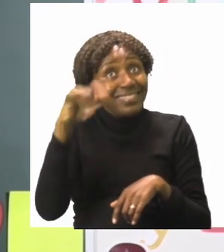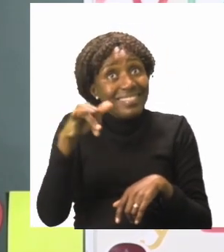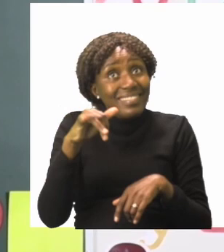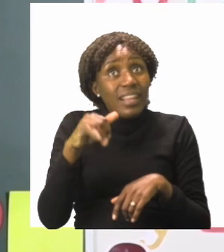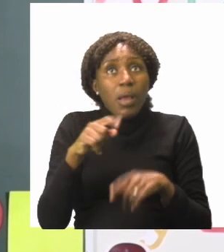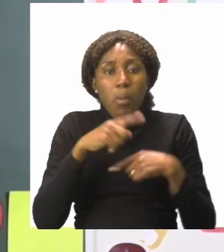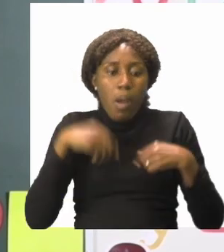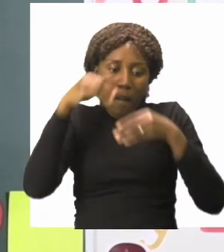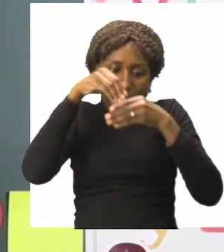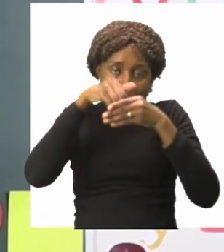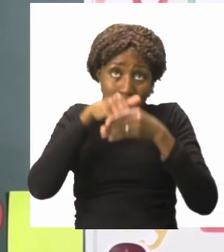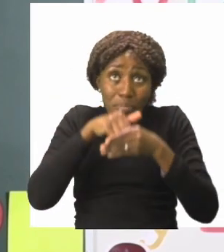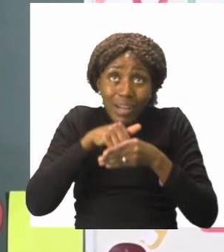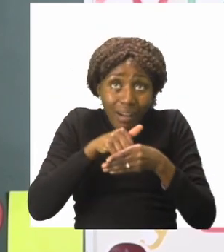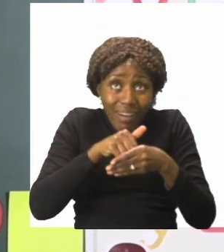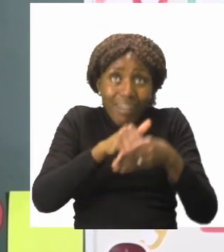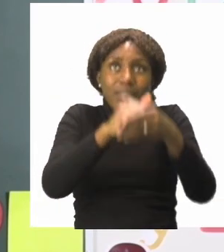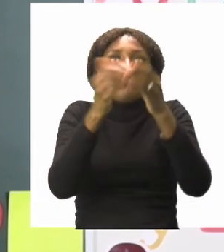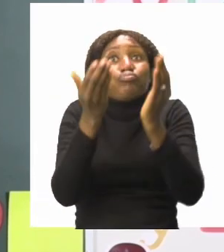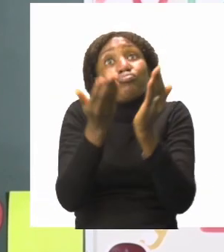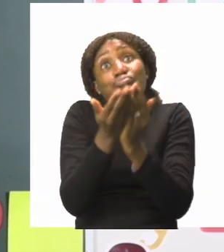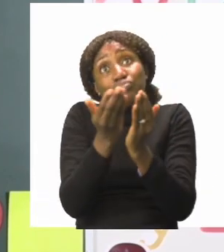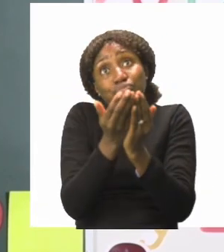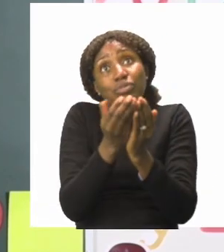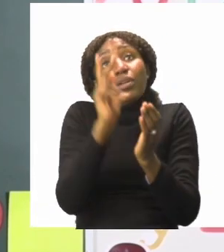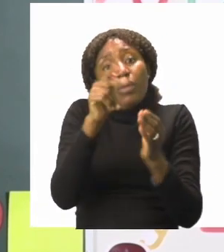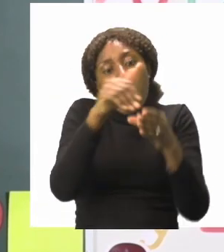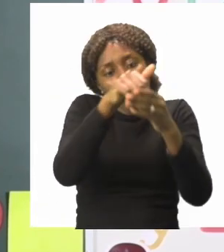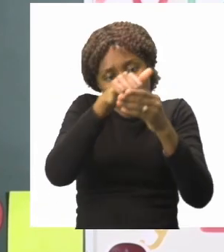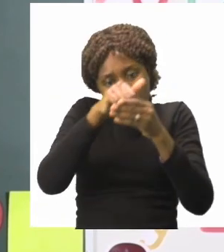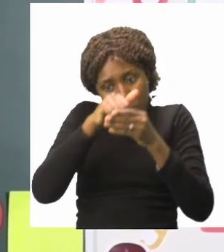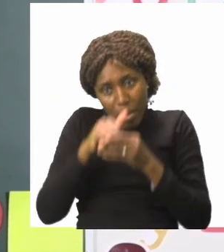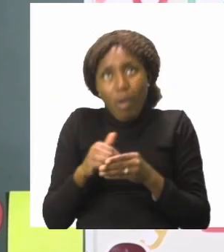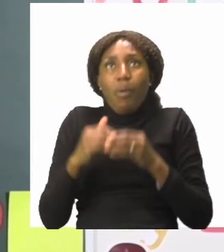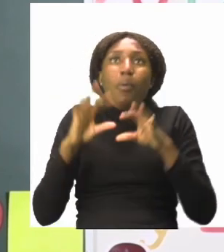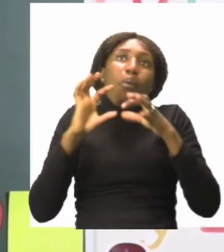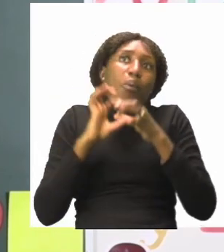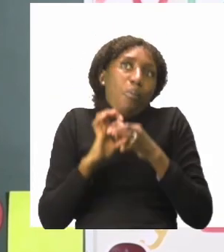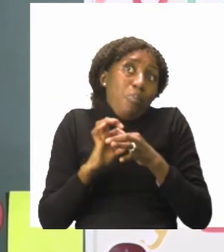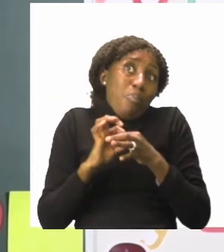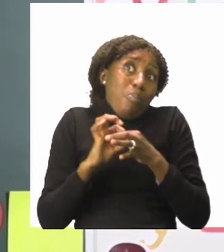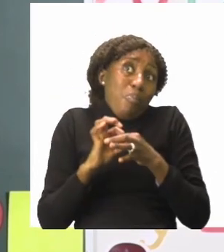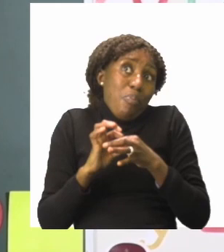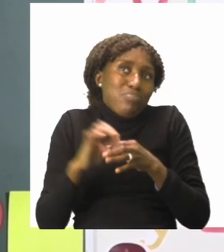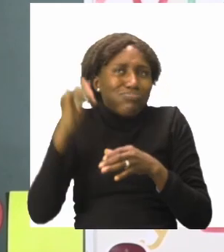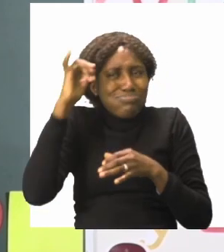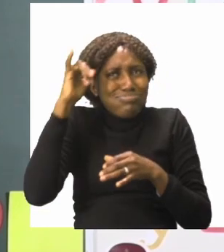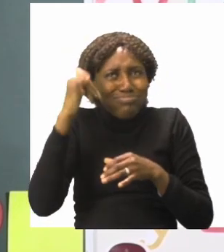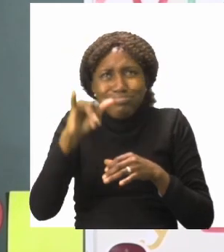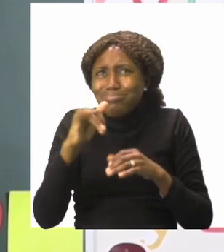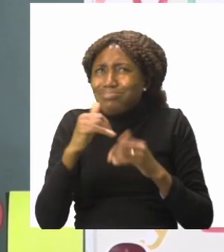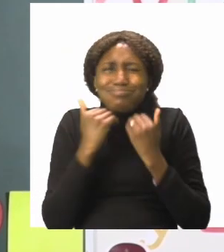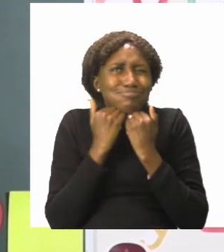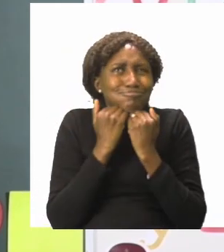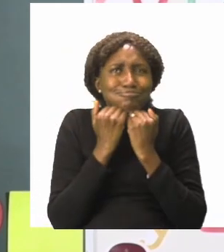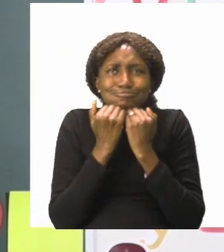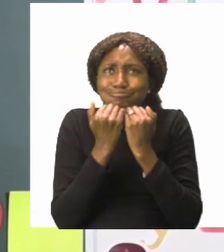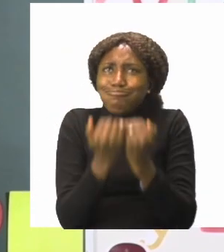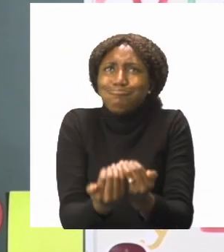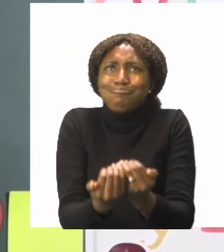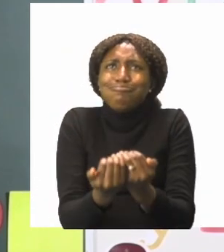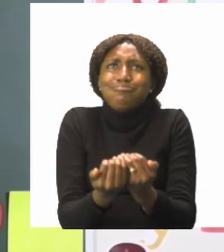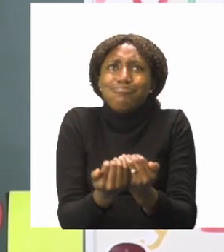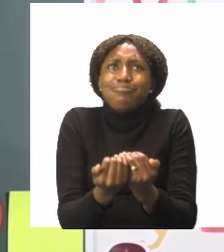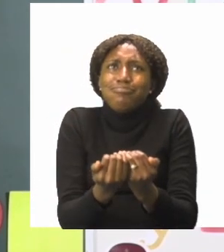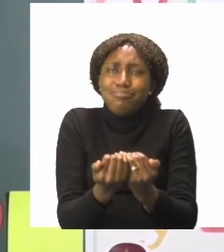to school or our parents going to work. Taxis are very, very important. And